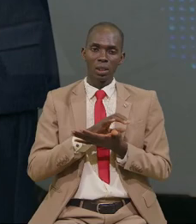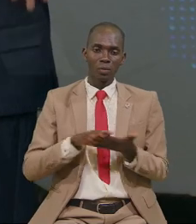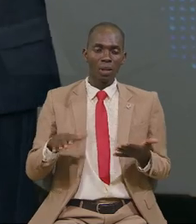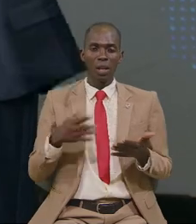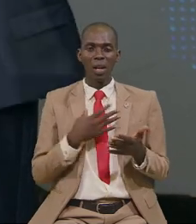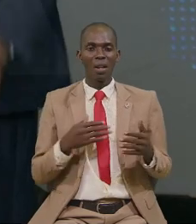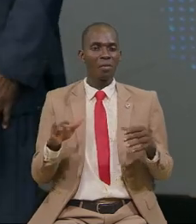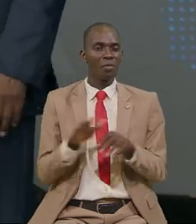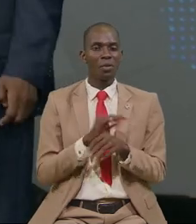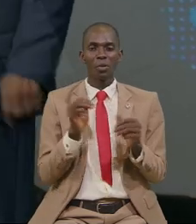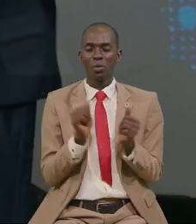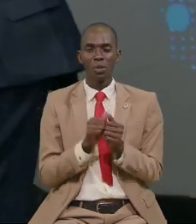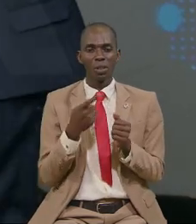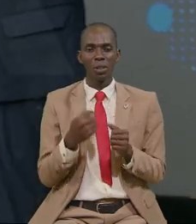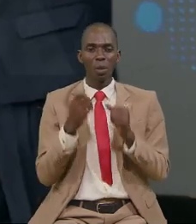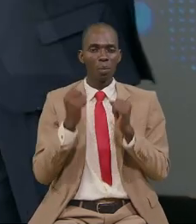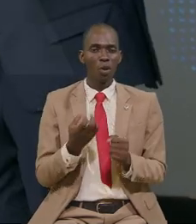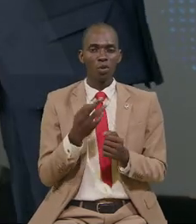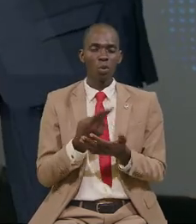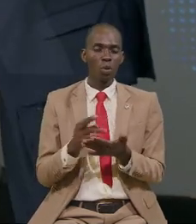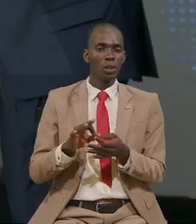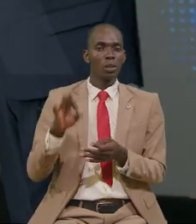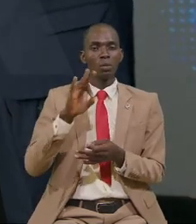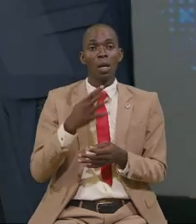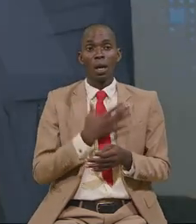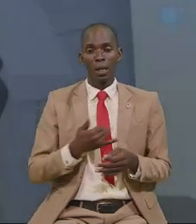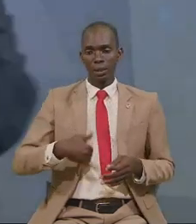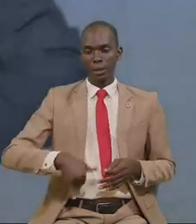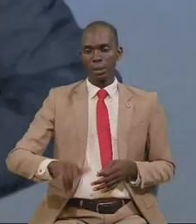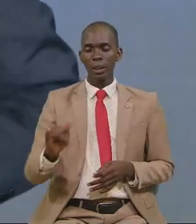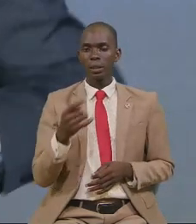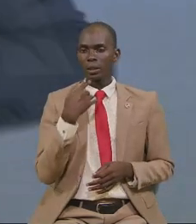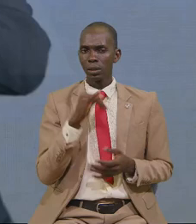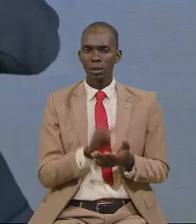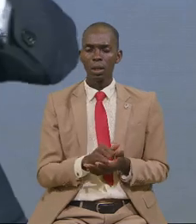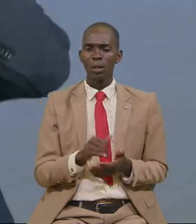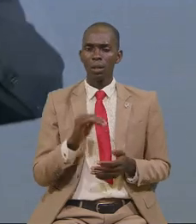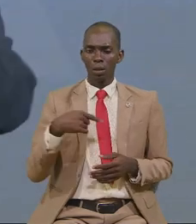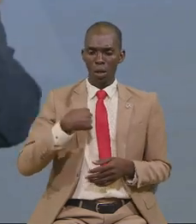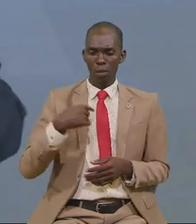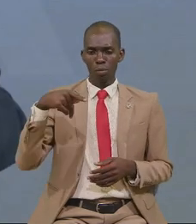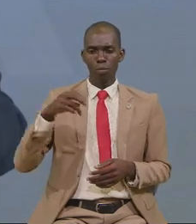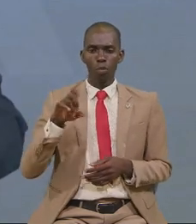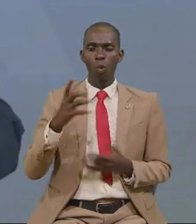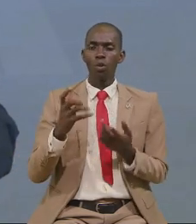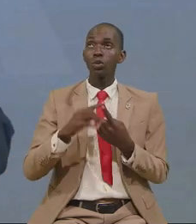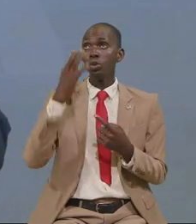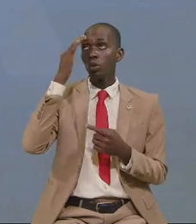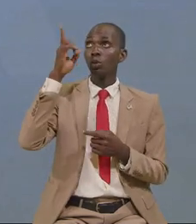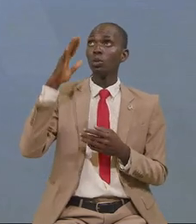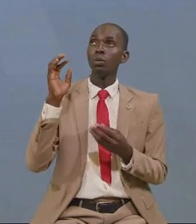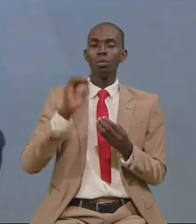baptized, energized, empowered by the Holy Ghost. And yet, he wanted to know God more. And whatever level of